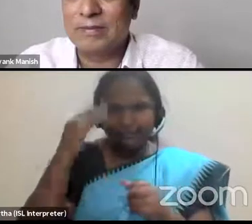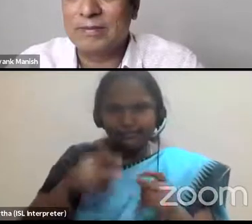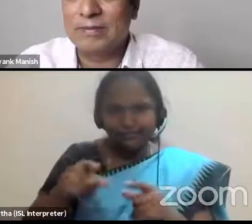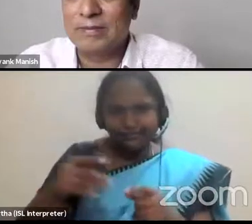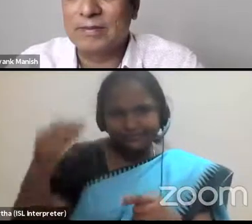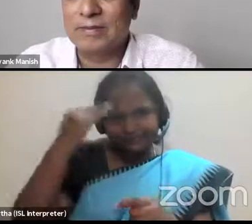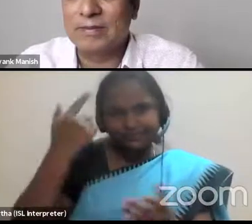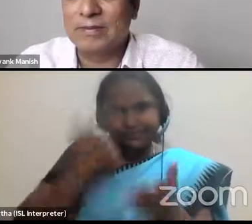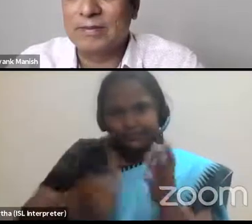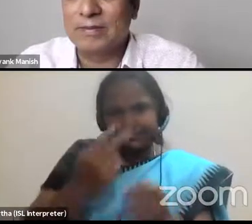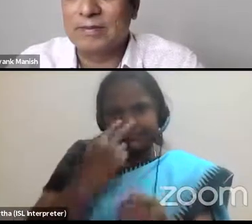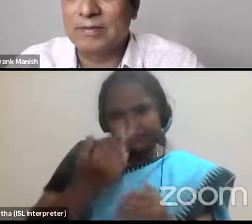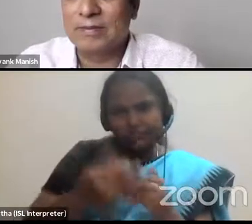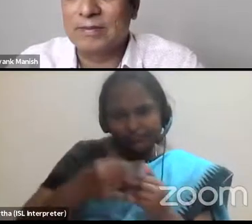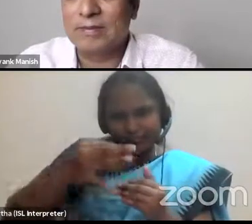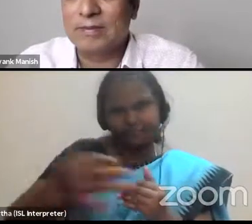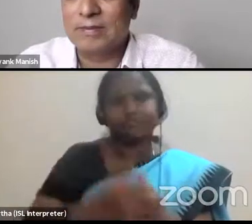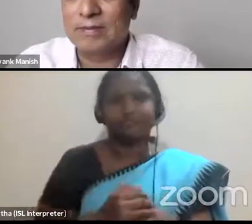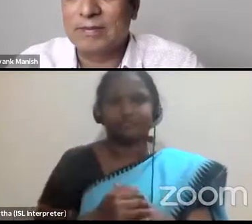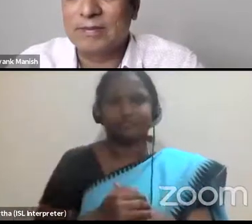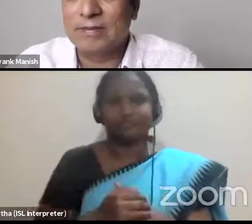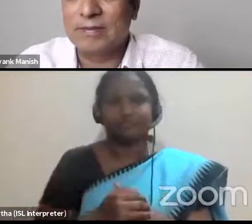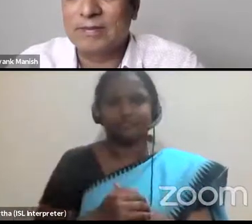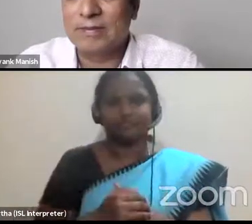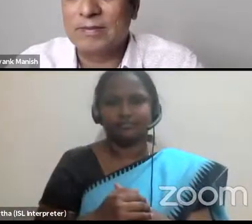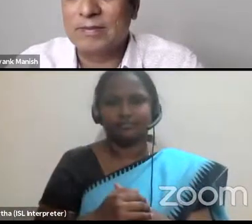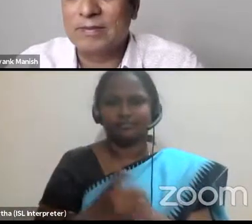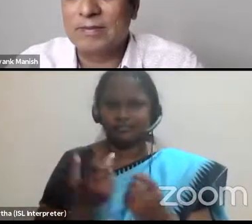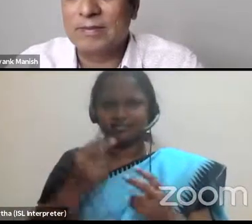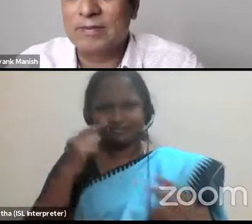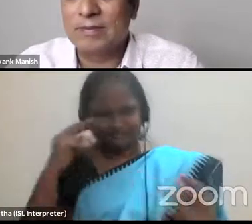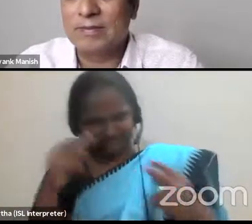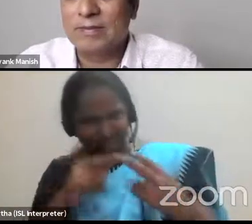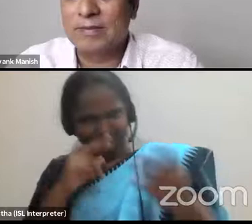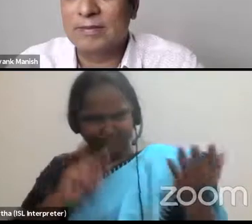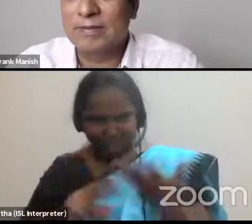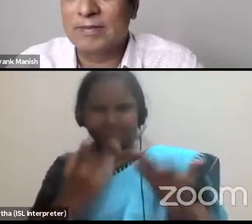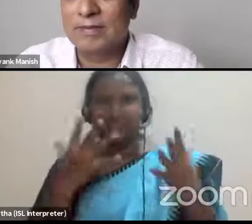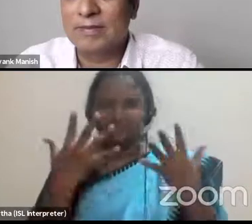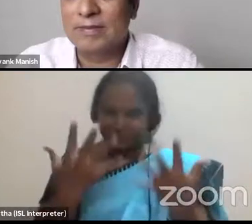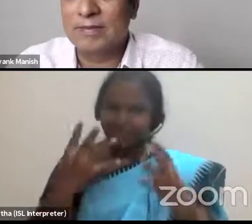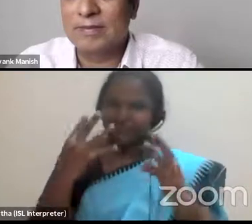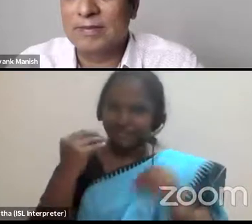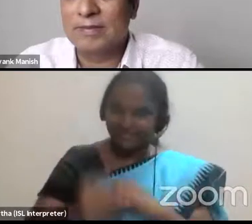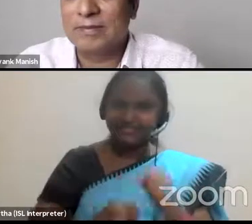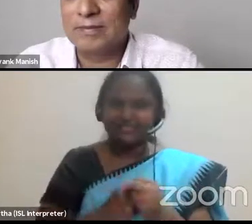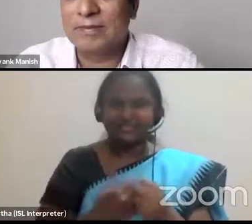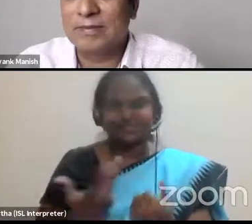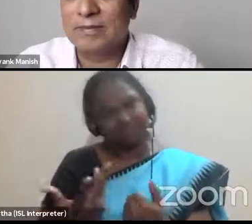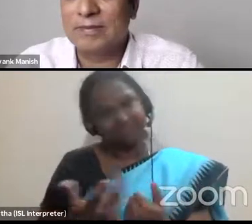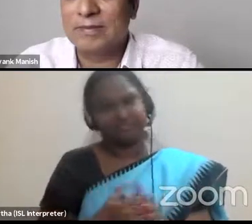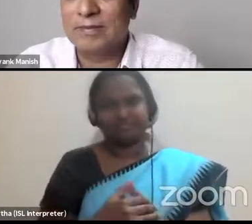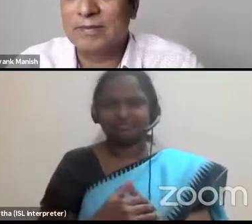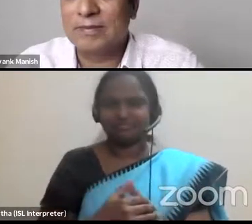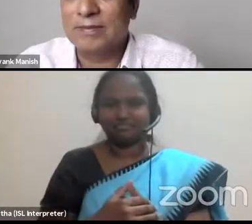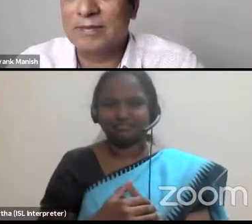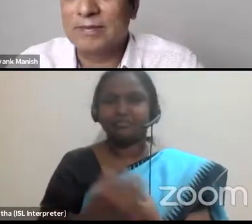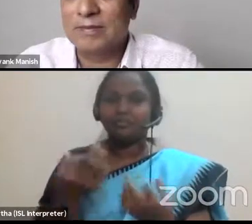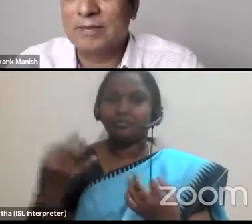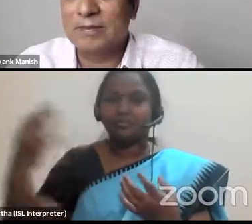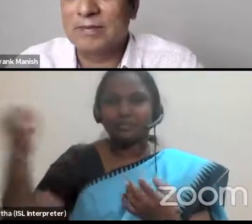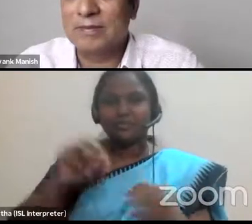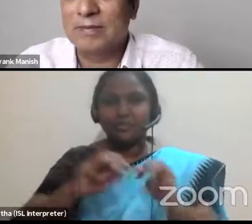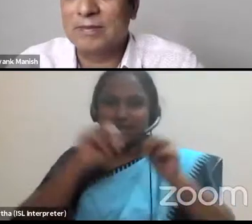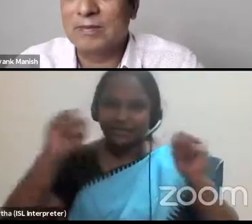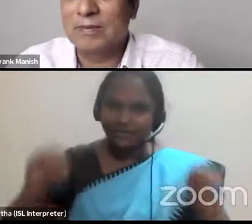What do you see further? I mean, just like, project out 5-10 years. Yeah, maybe we can bring museum